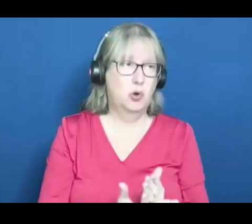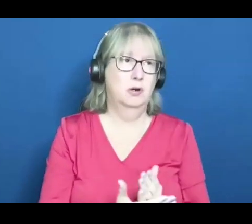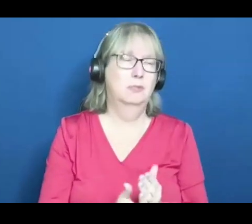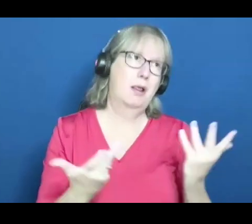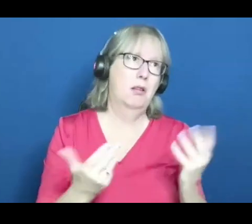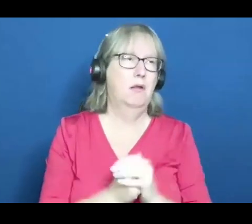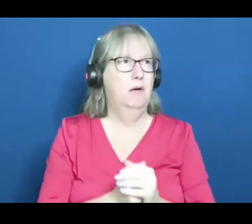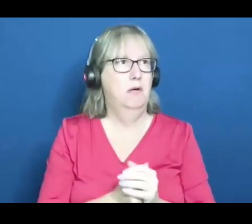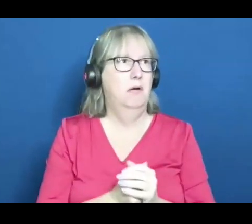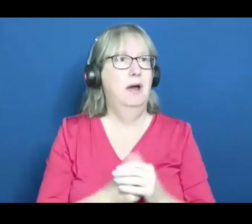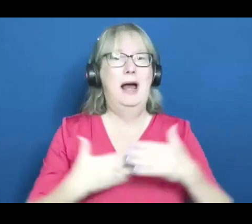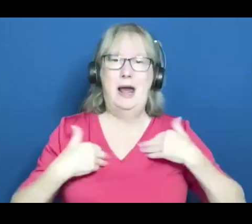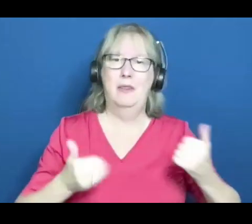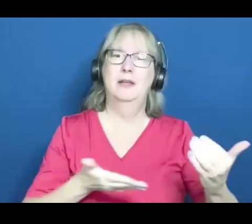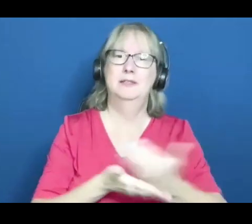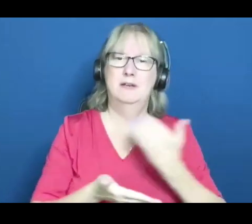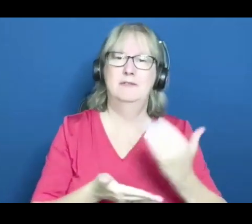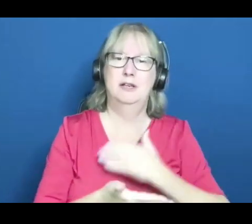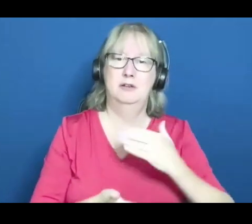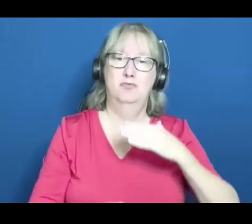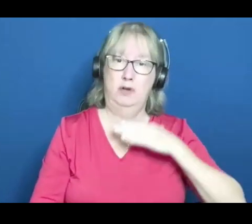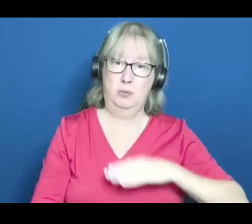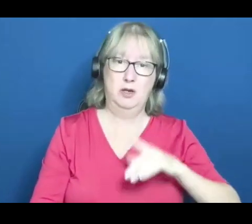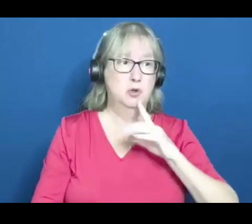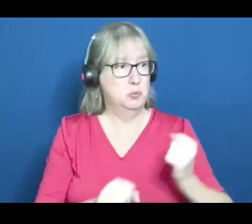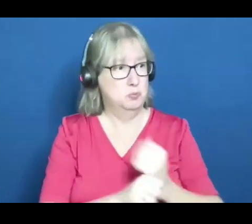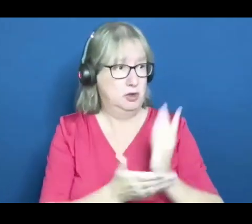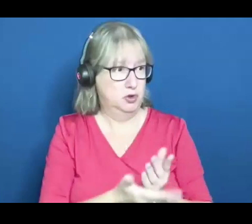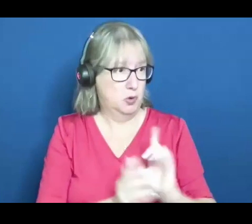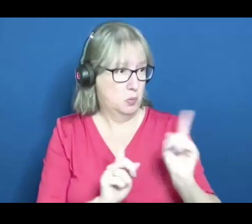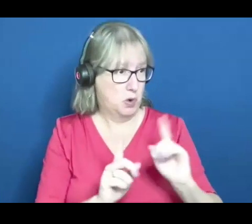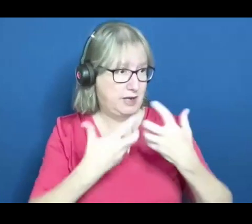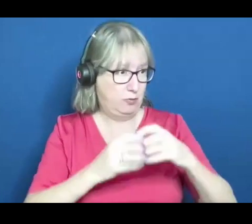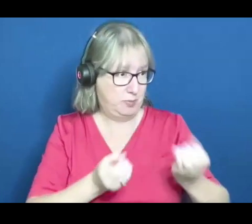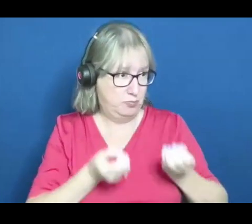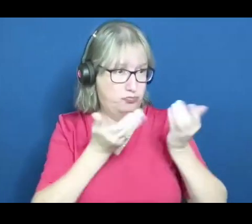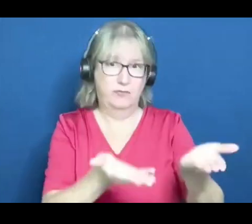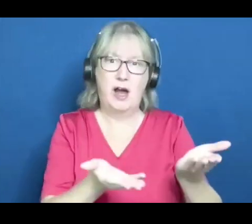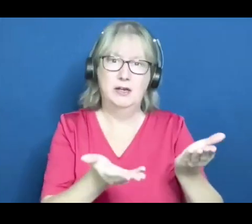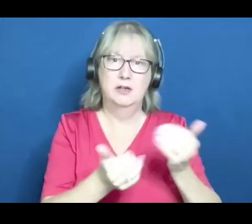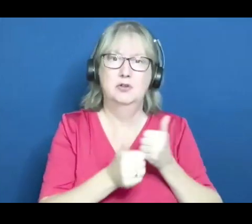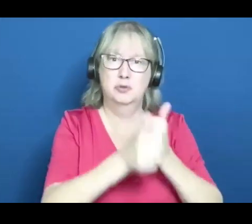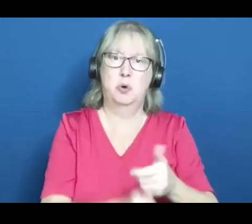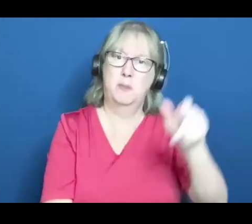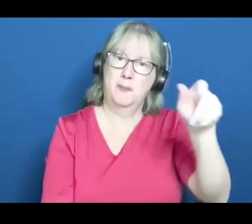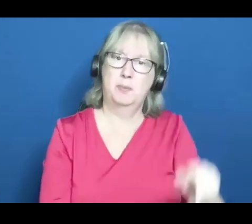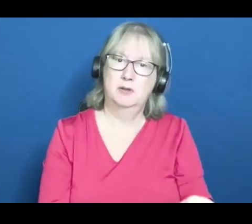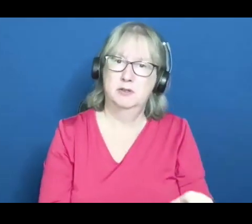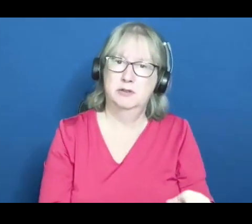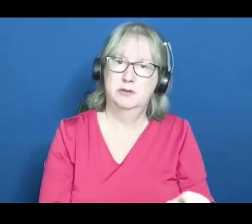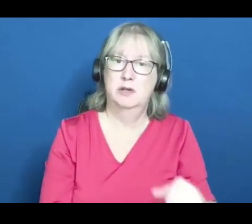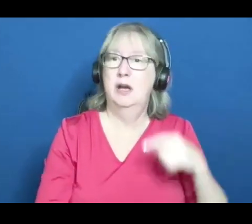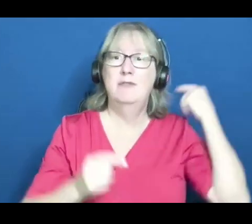a health and safety requirement, that you ensure what's provided to them supports the individual in a